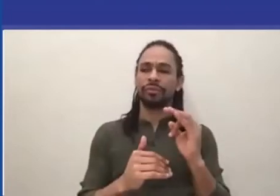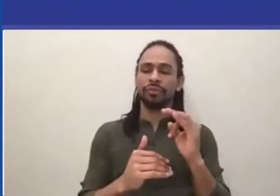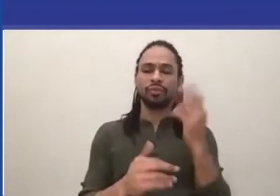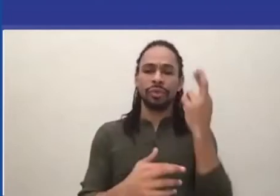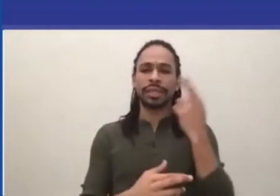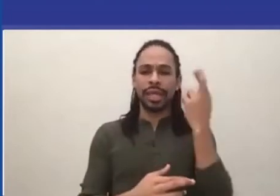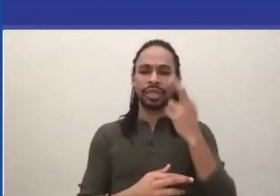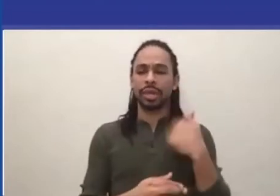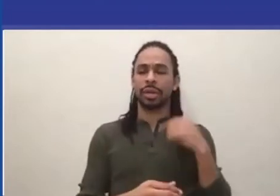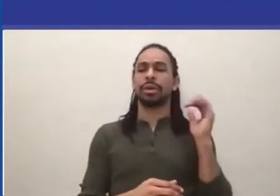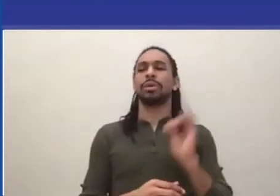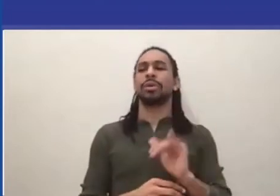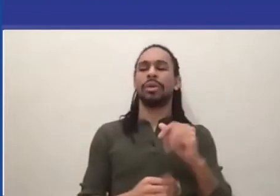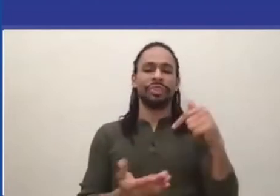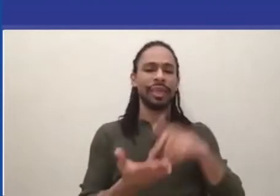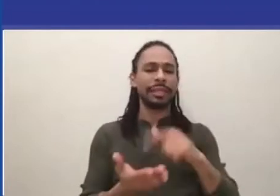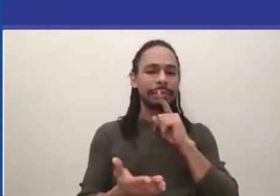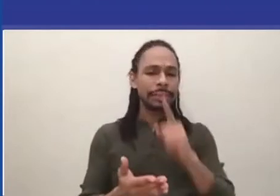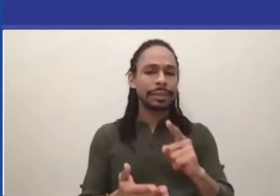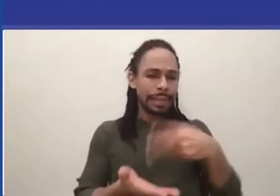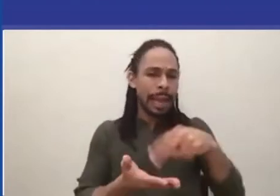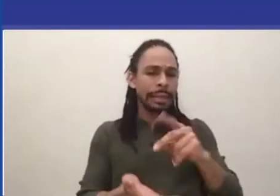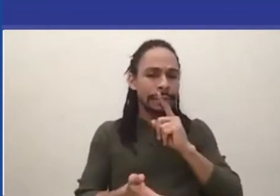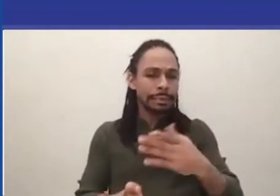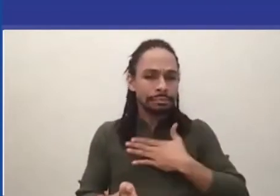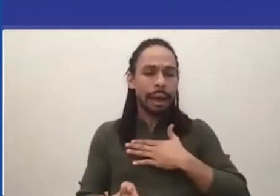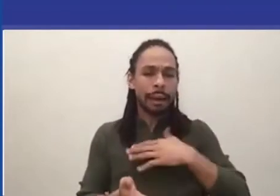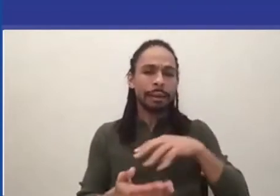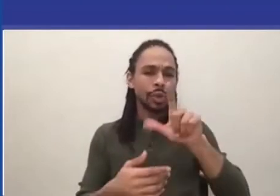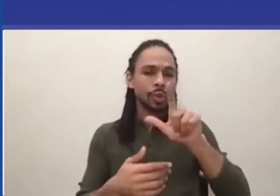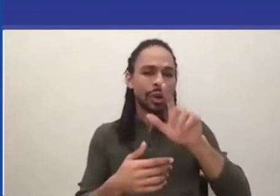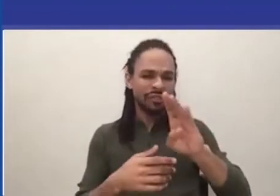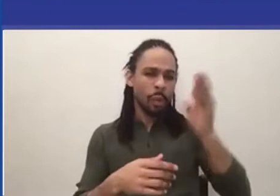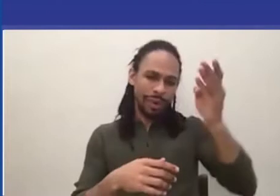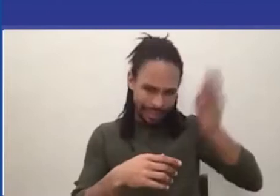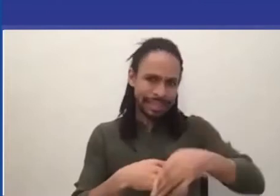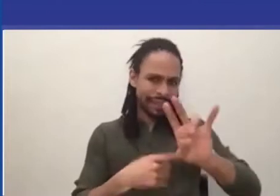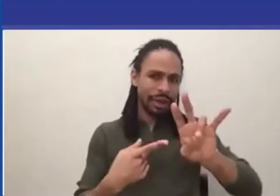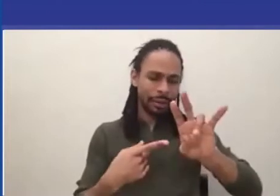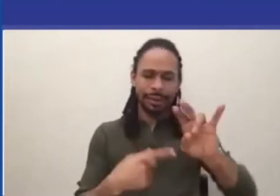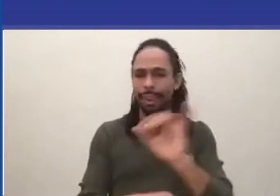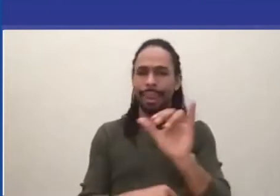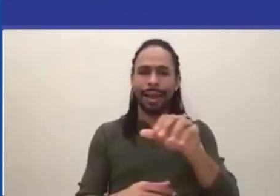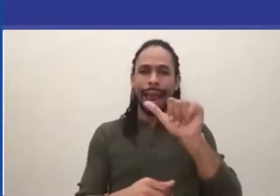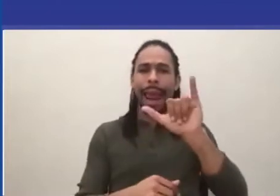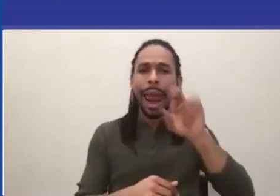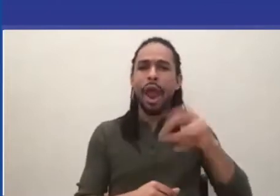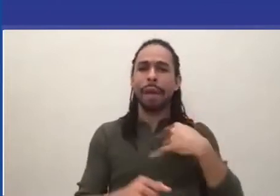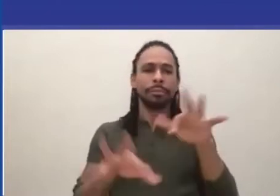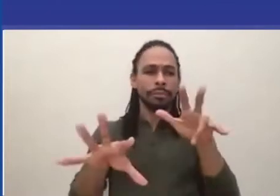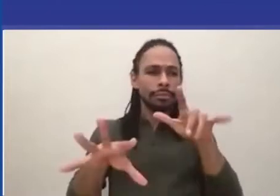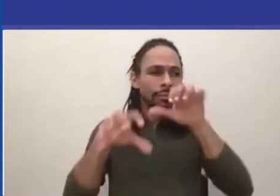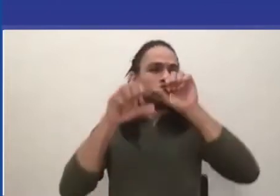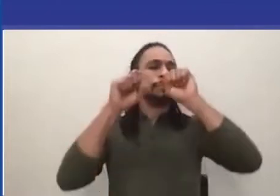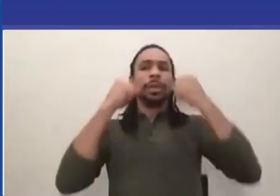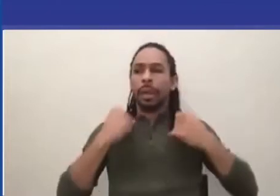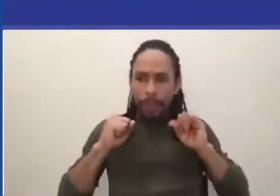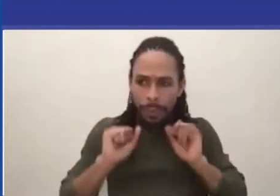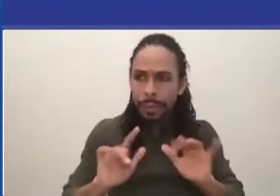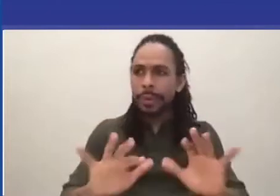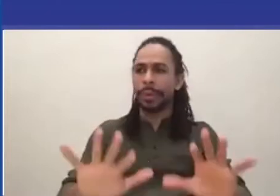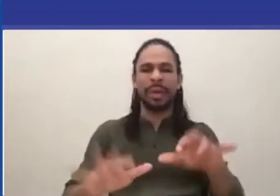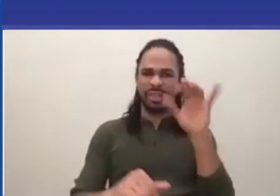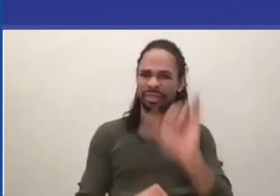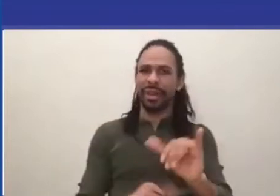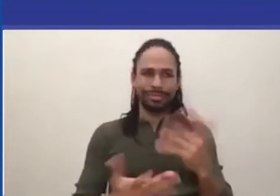it. This is like air. And so I think there's been a deeper appreciation or